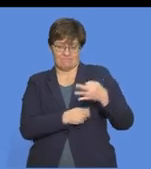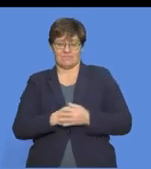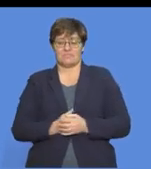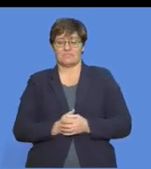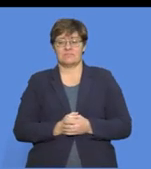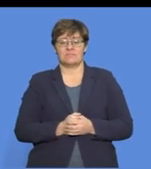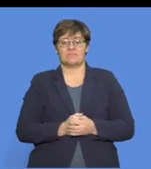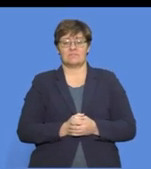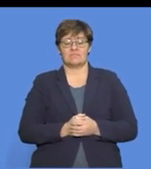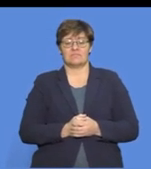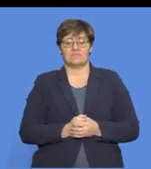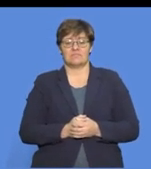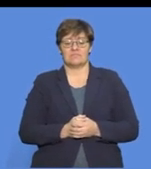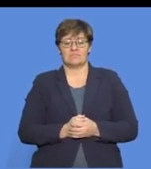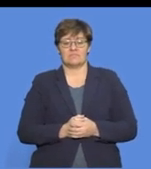tissue.